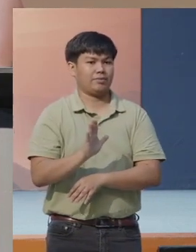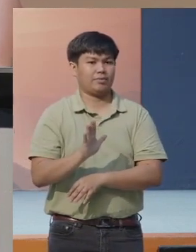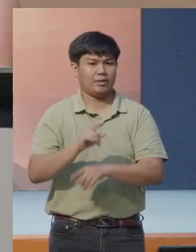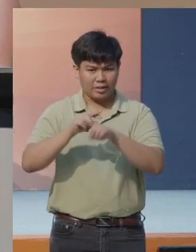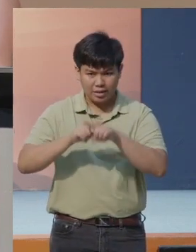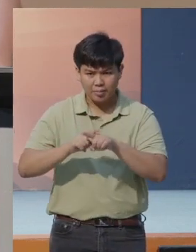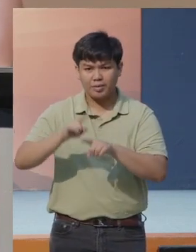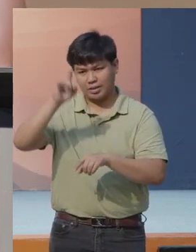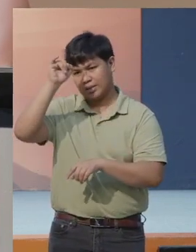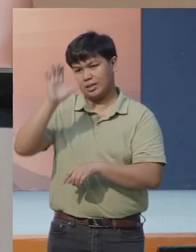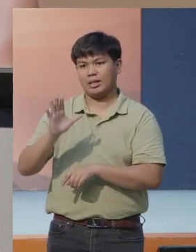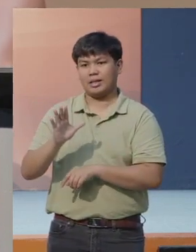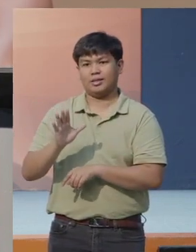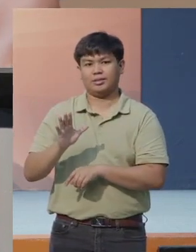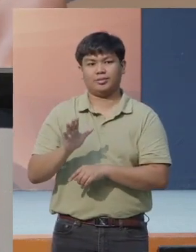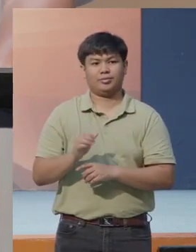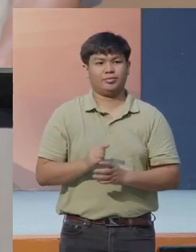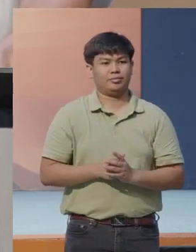Pumunta ka sa Kanya.